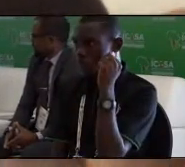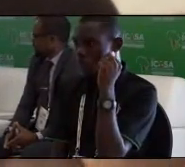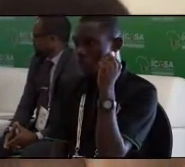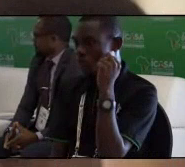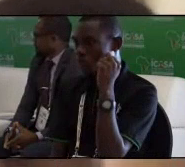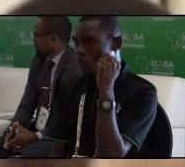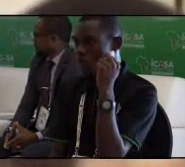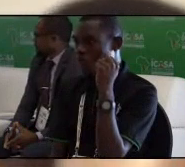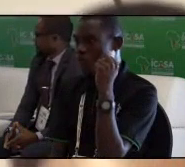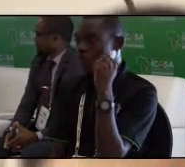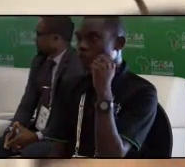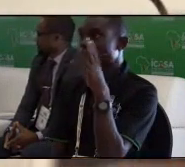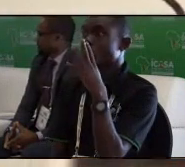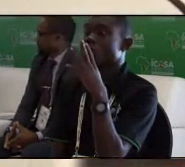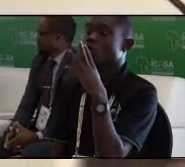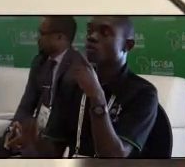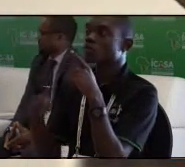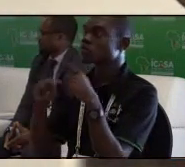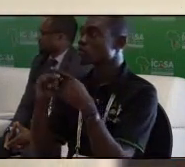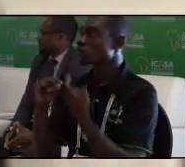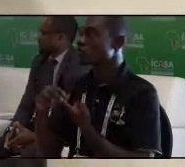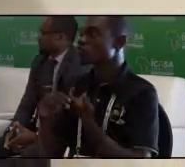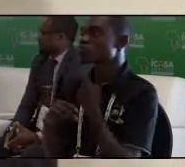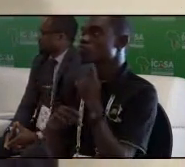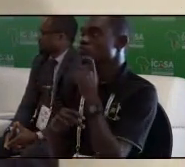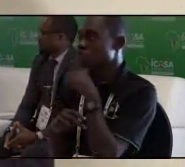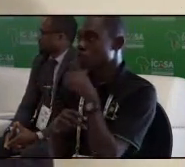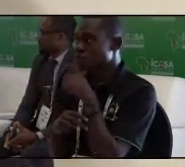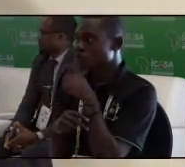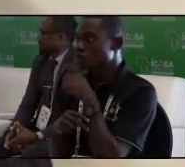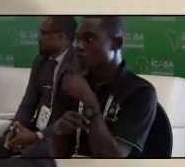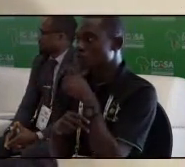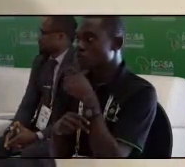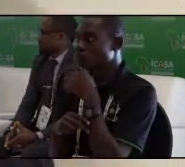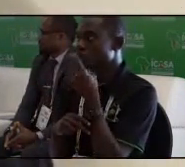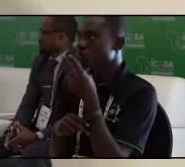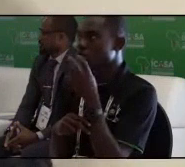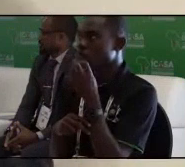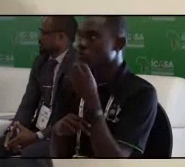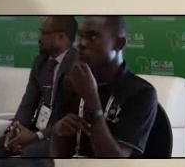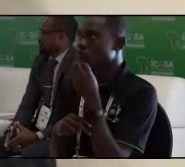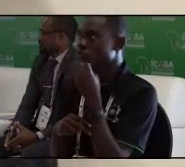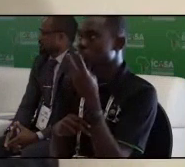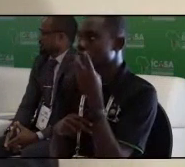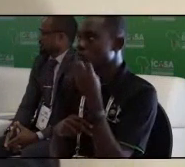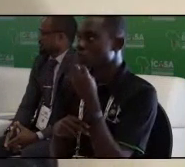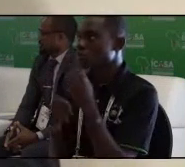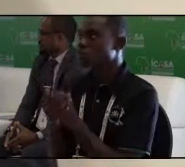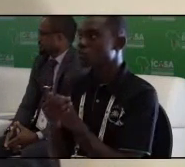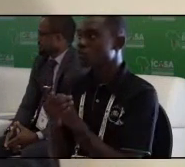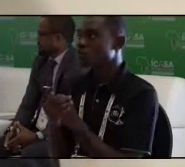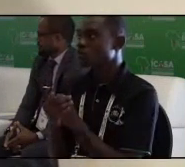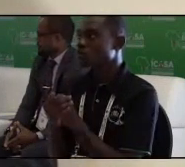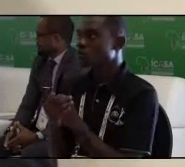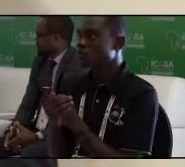from the inception of the introduction of the HIV self-test kits, that was in 2020,